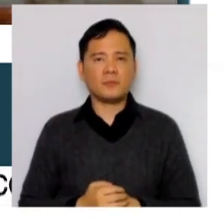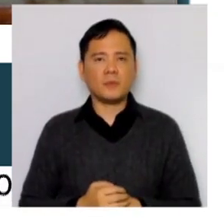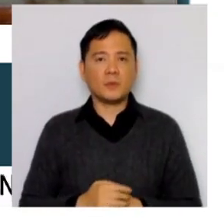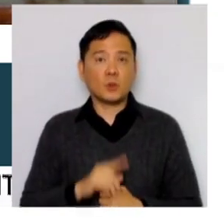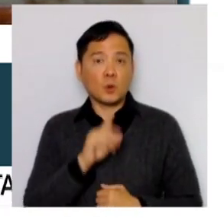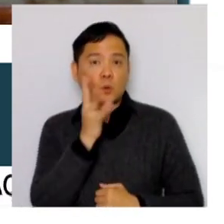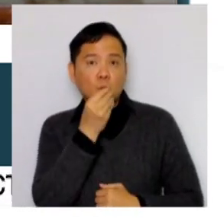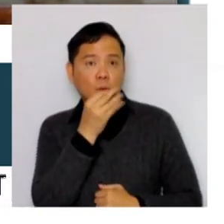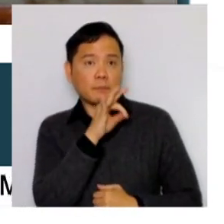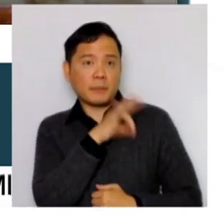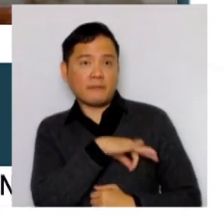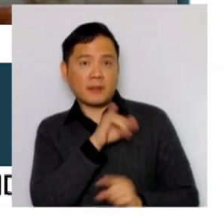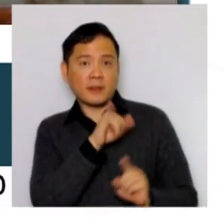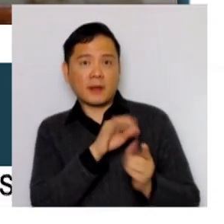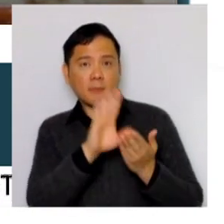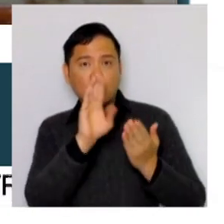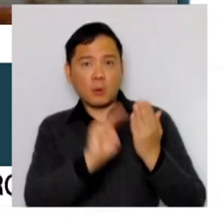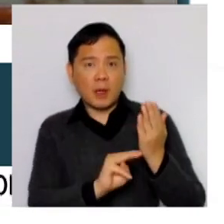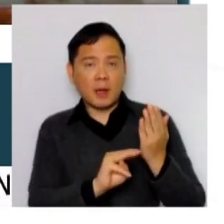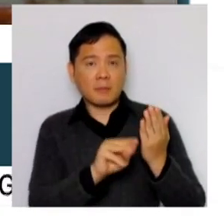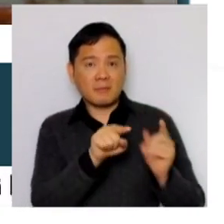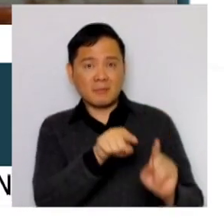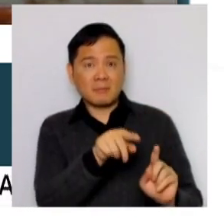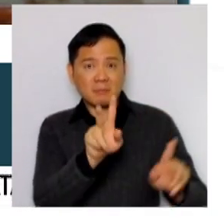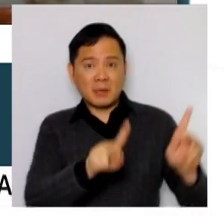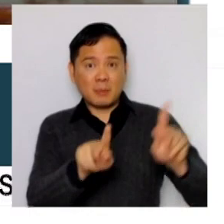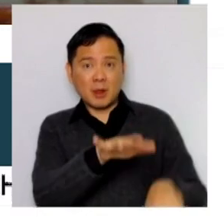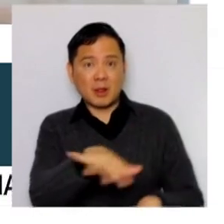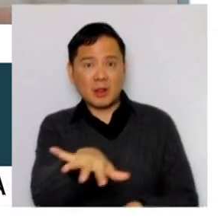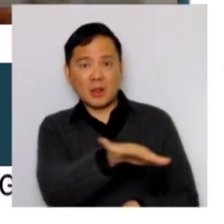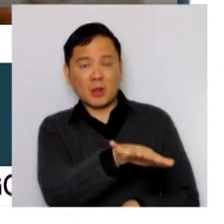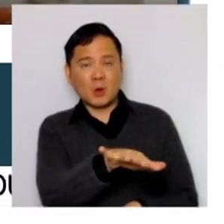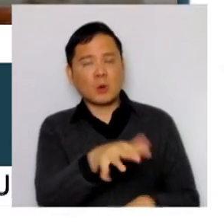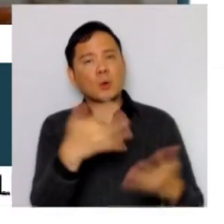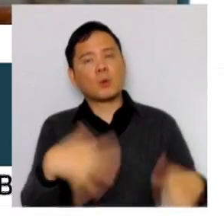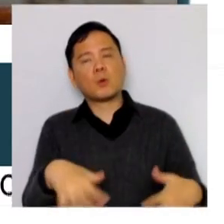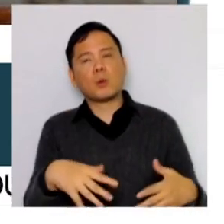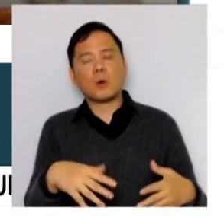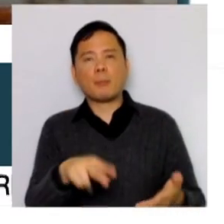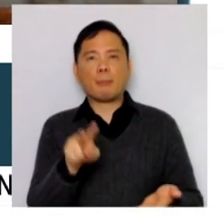of such programs are the biggest losers.